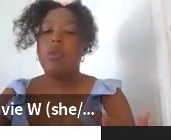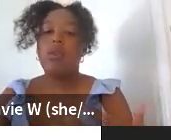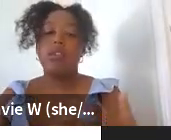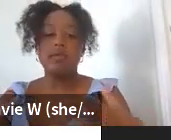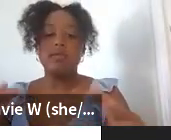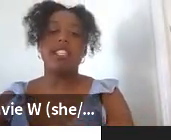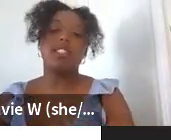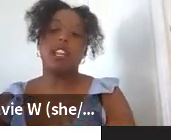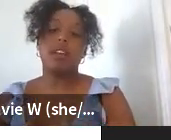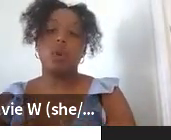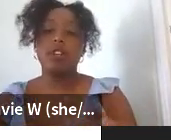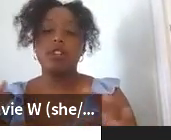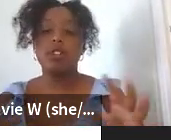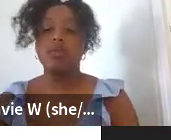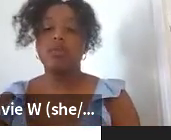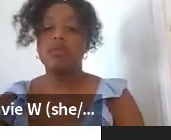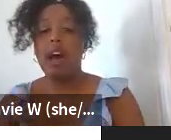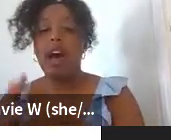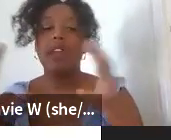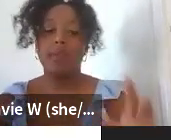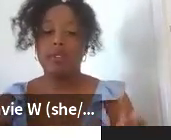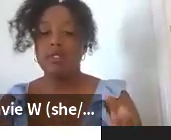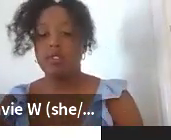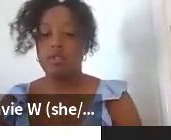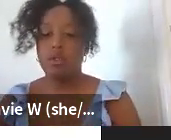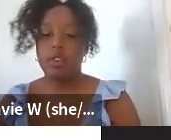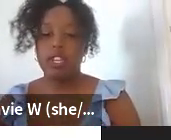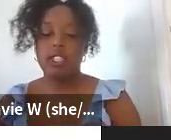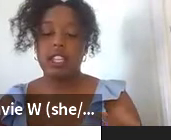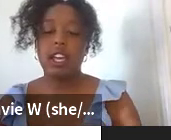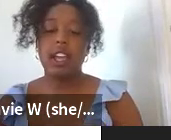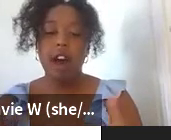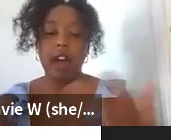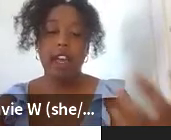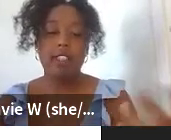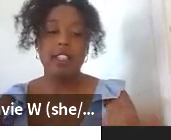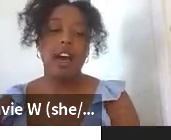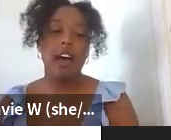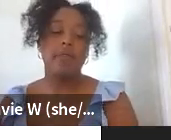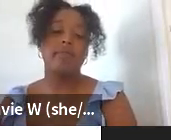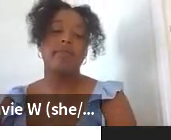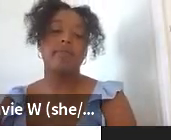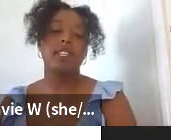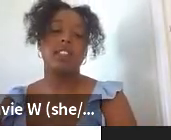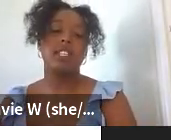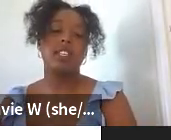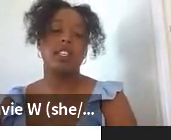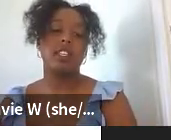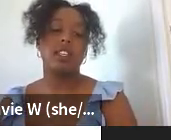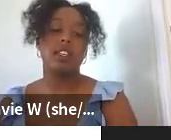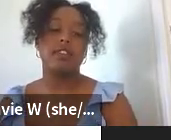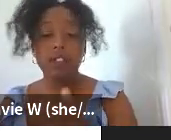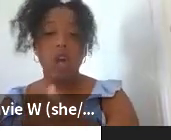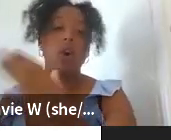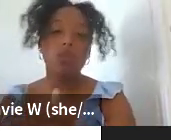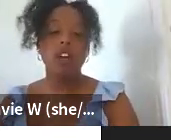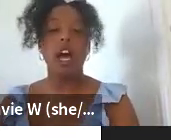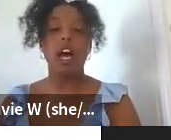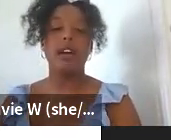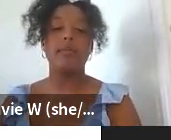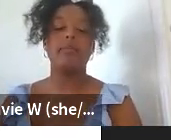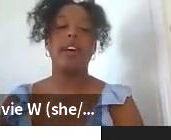So as I said, I'm going to use my personal story to guide the